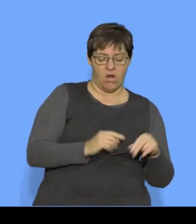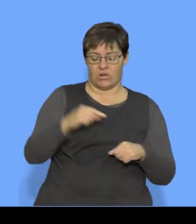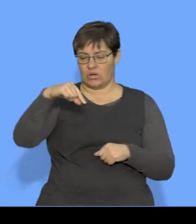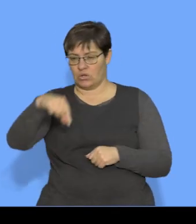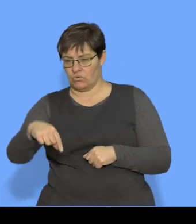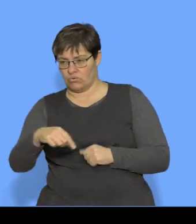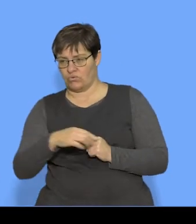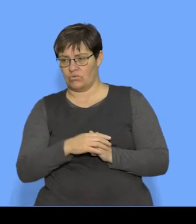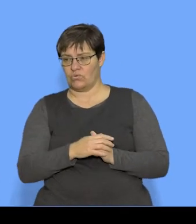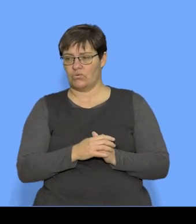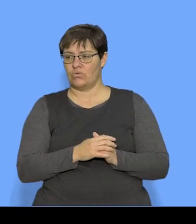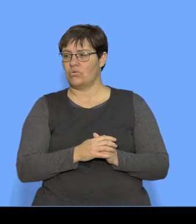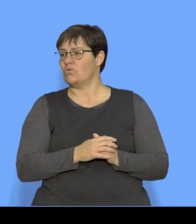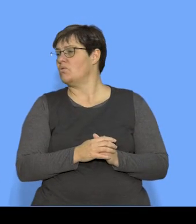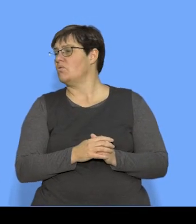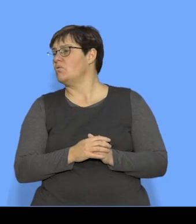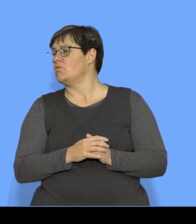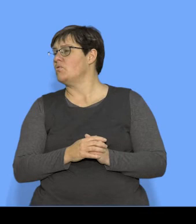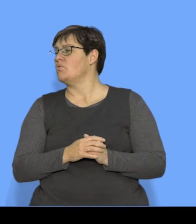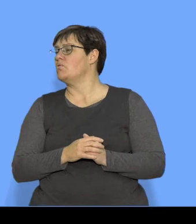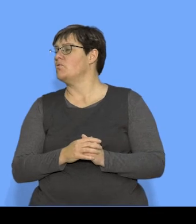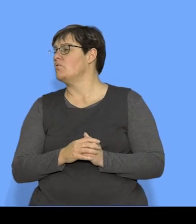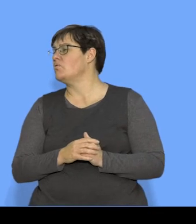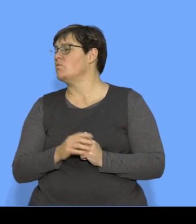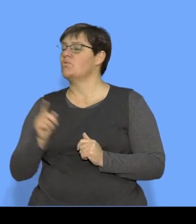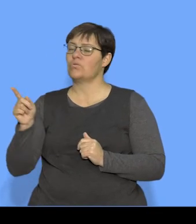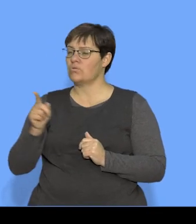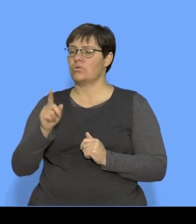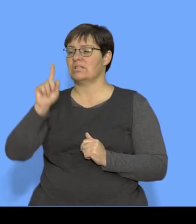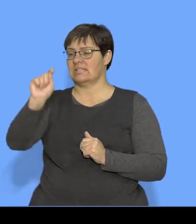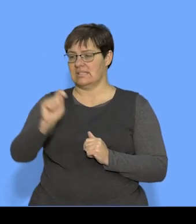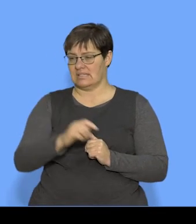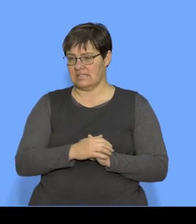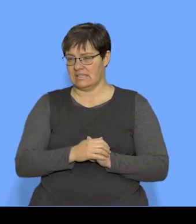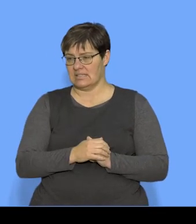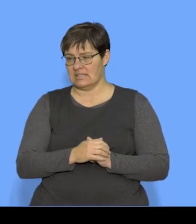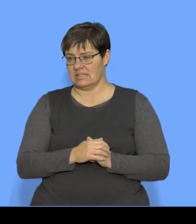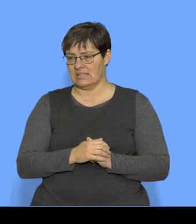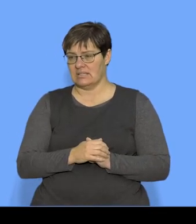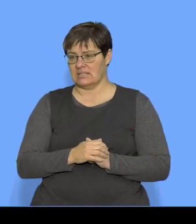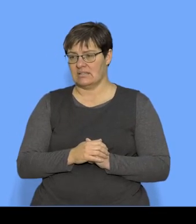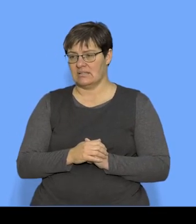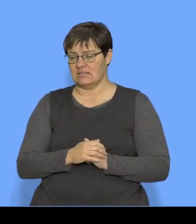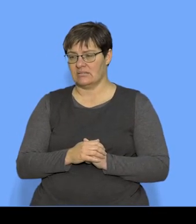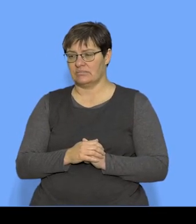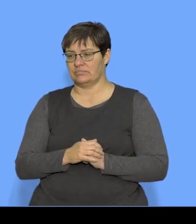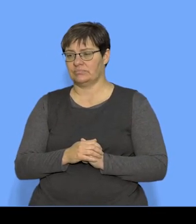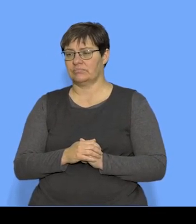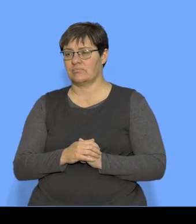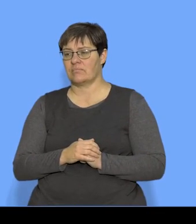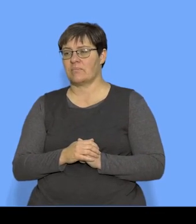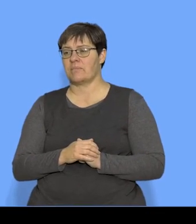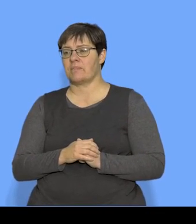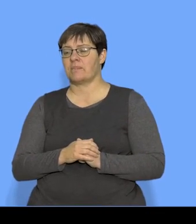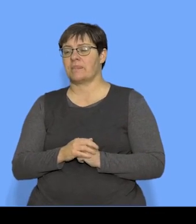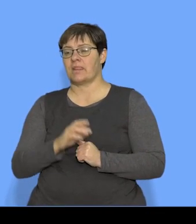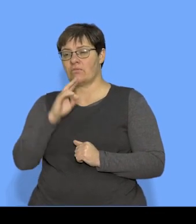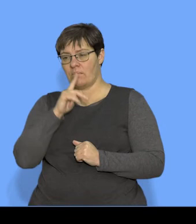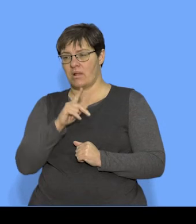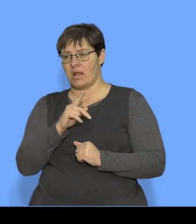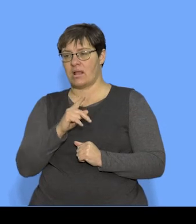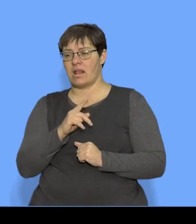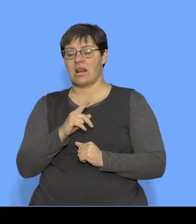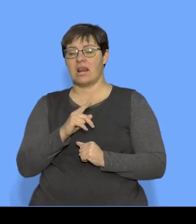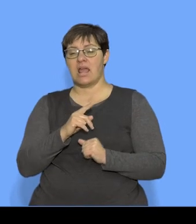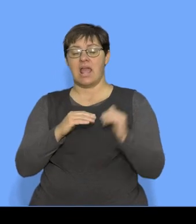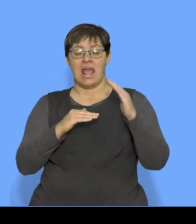with Q, and therefore that's UQT, right? So it will be T again there. And then remember,